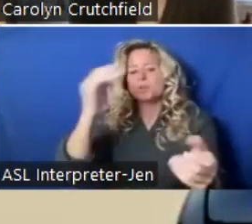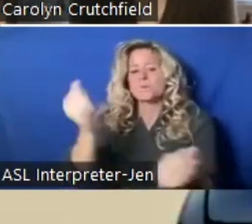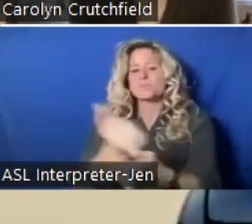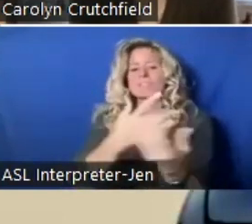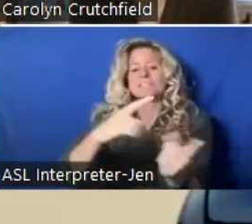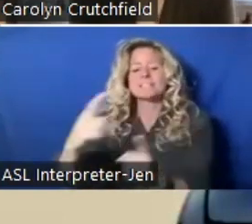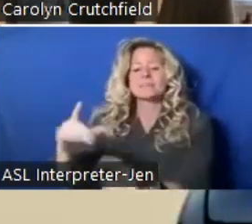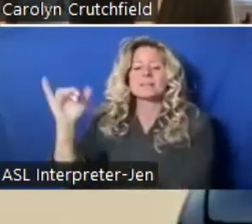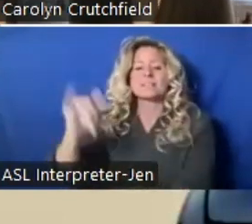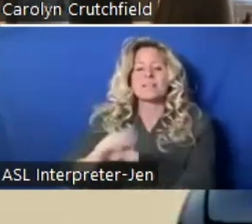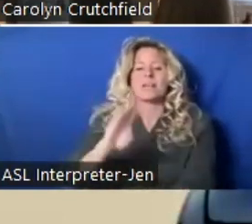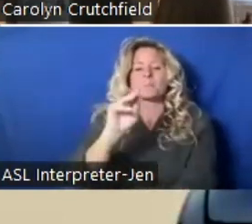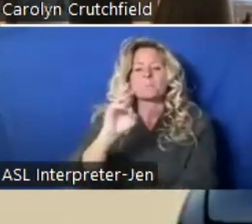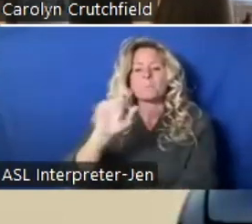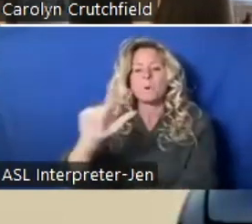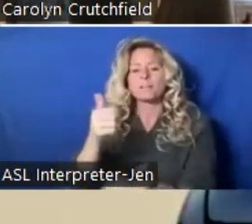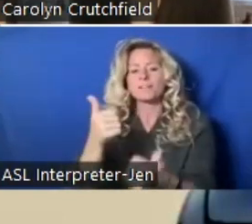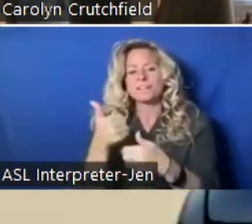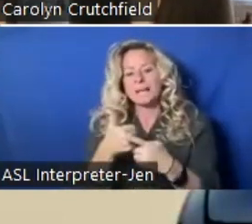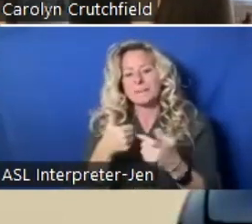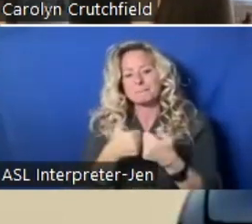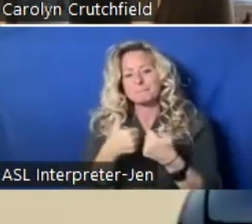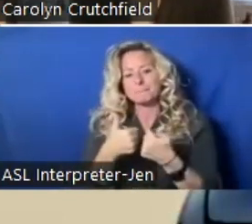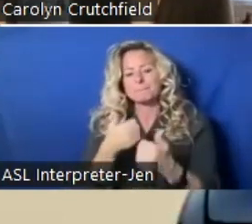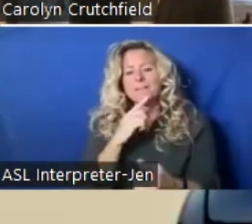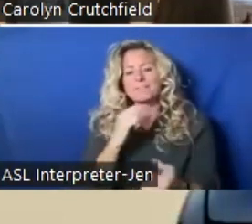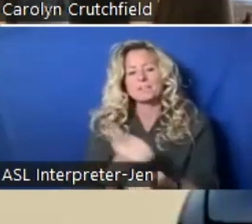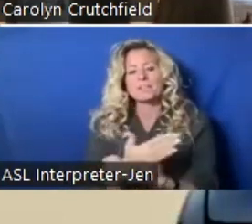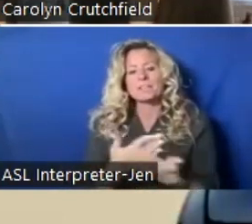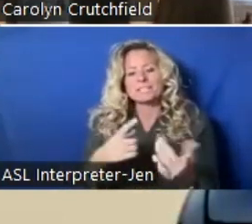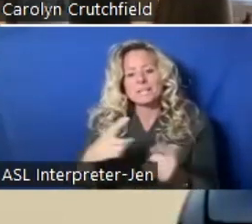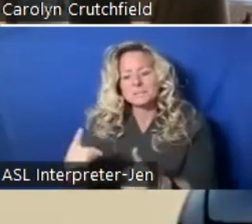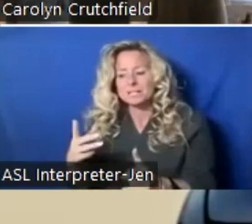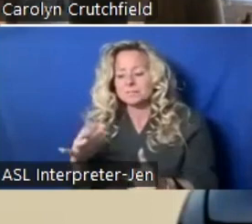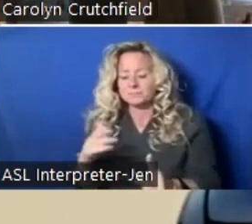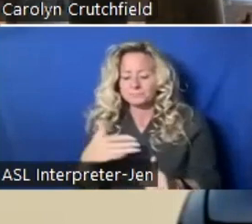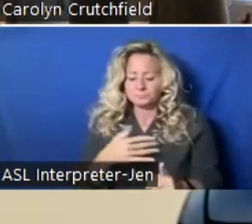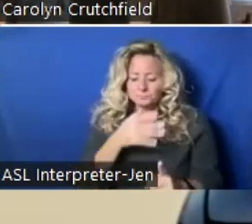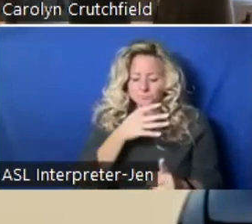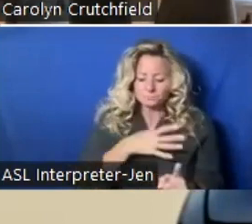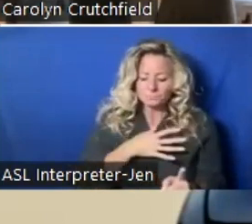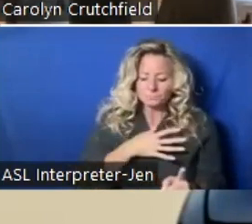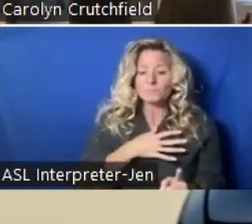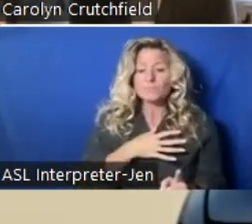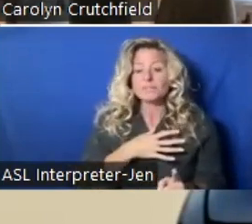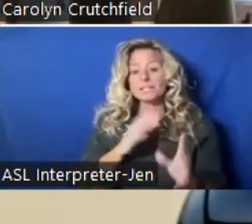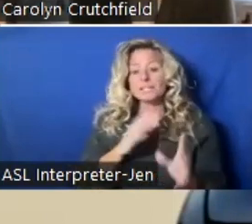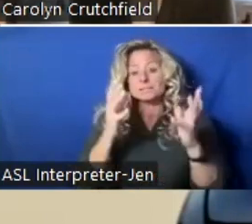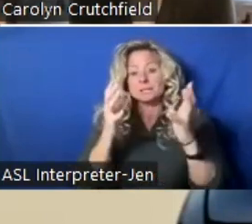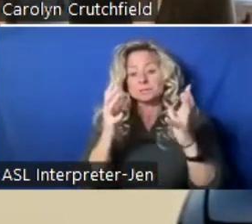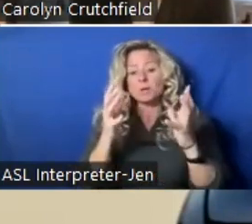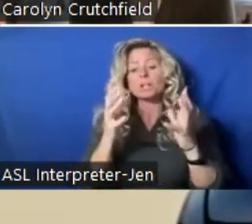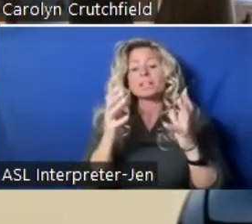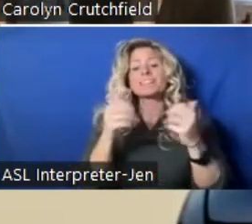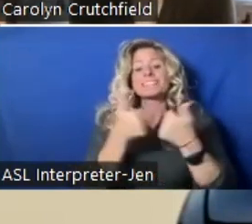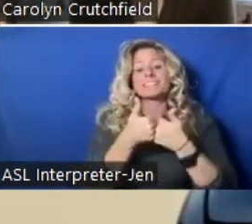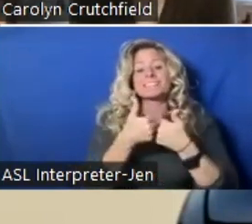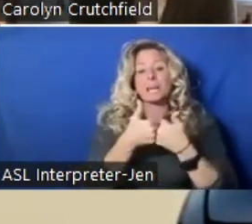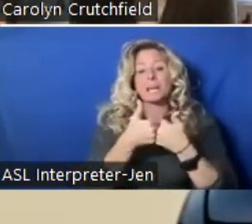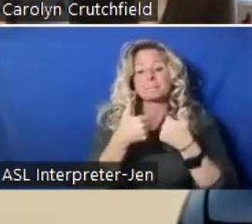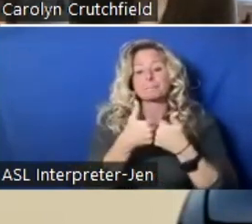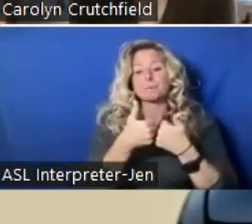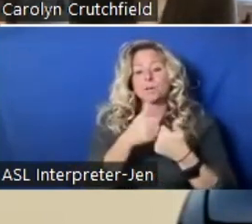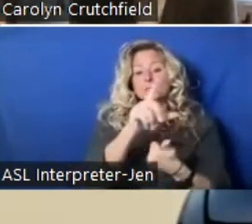happening at that bowl game. So that's kind of the biggest one right now. And then we have a women's basketball game on the 20th, so 2 days after the bowl game, and we're hosting